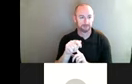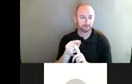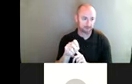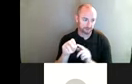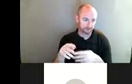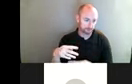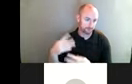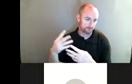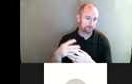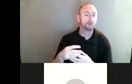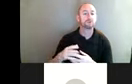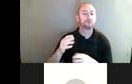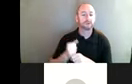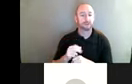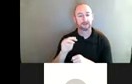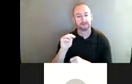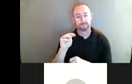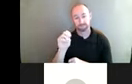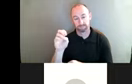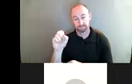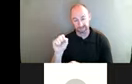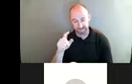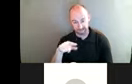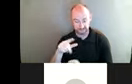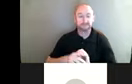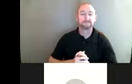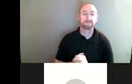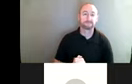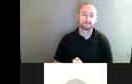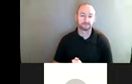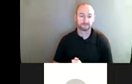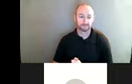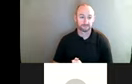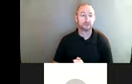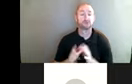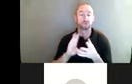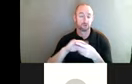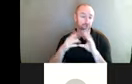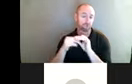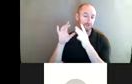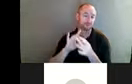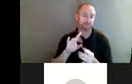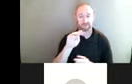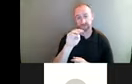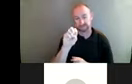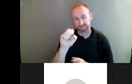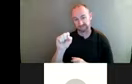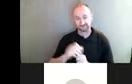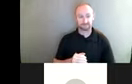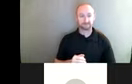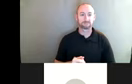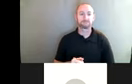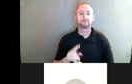up and you get this mess. There is a story behind the mess. You see the... So